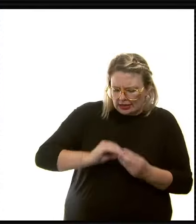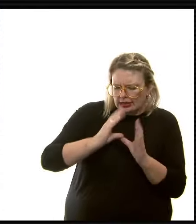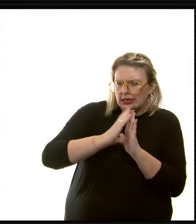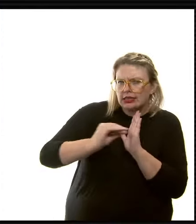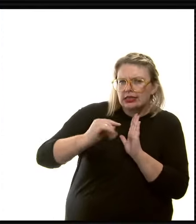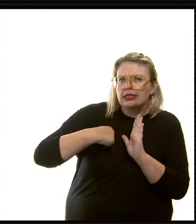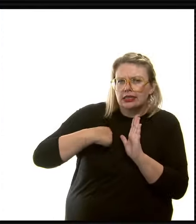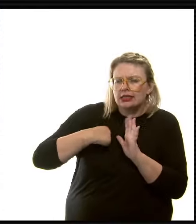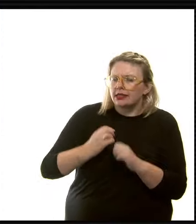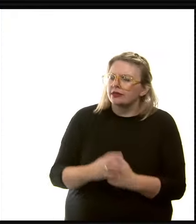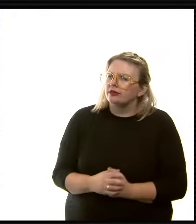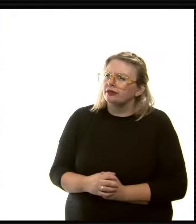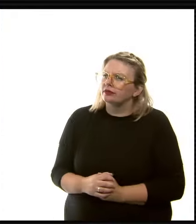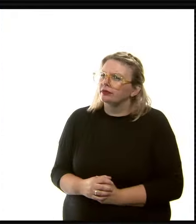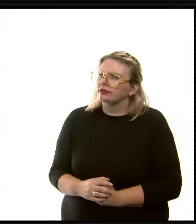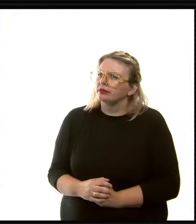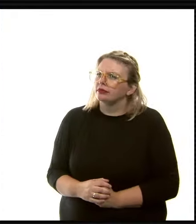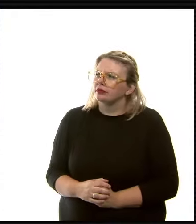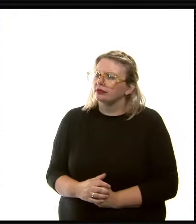image.